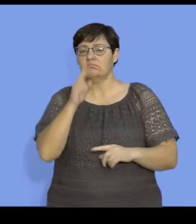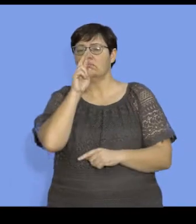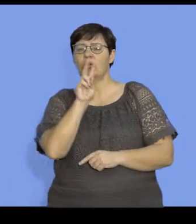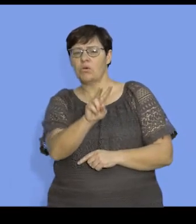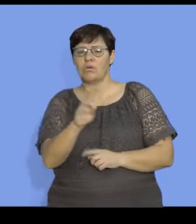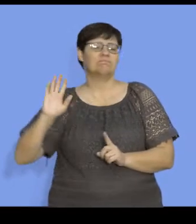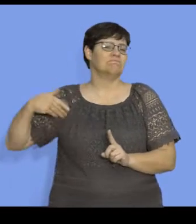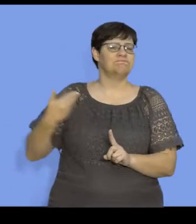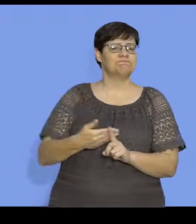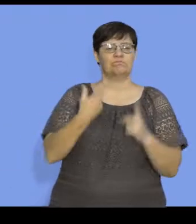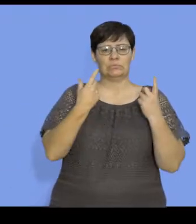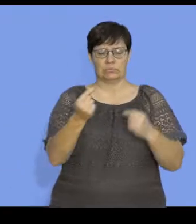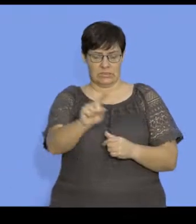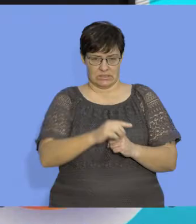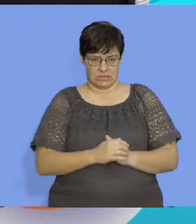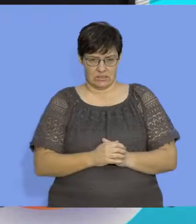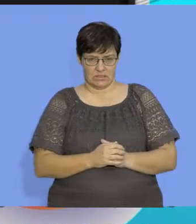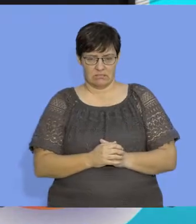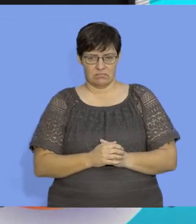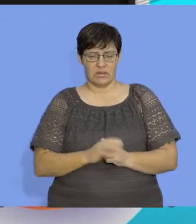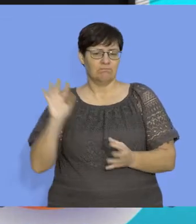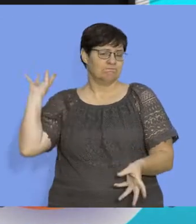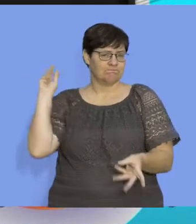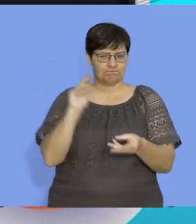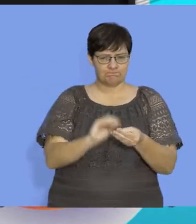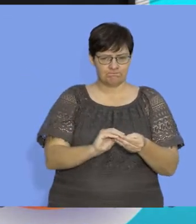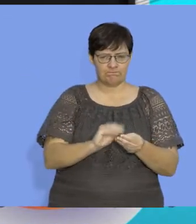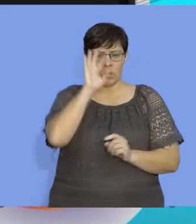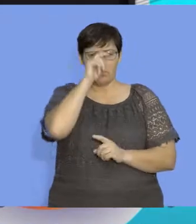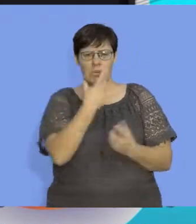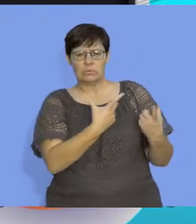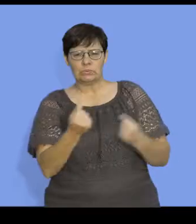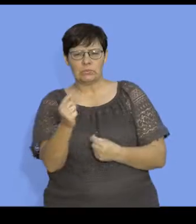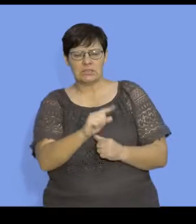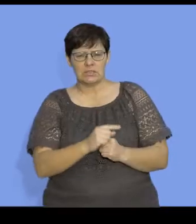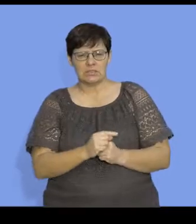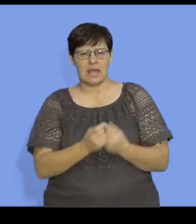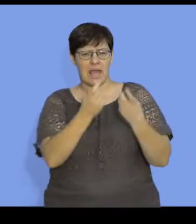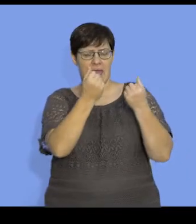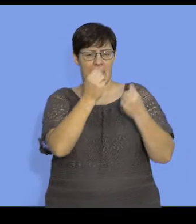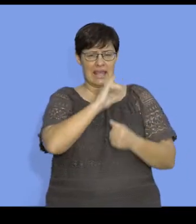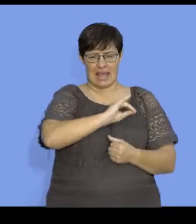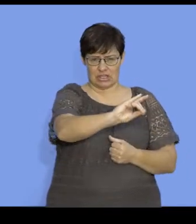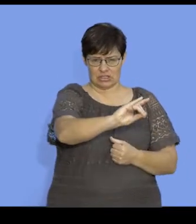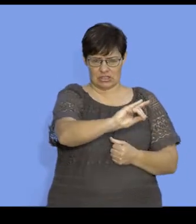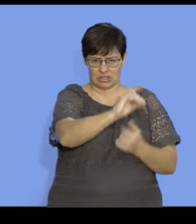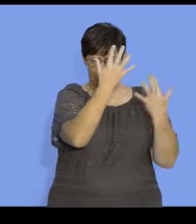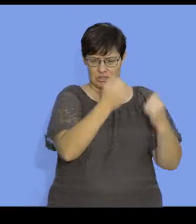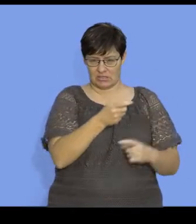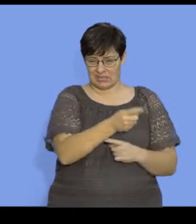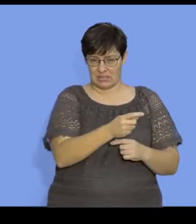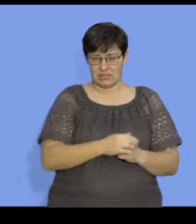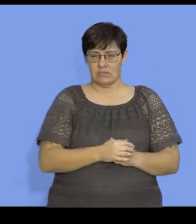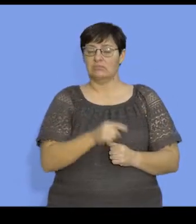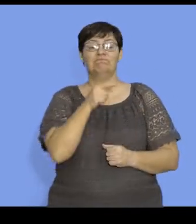and we look at what we've done so far, just to give you a quick recap, remember we've done the cash budgets, and in our